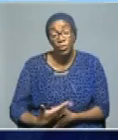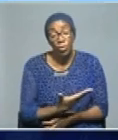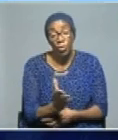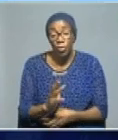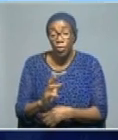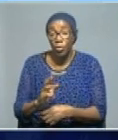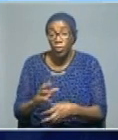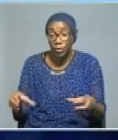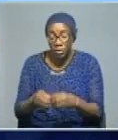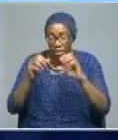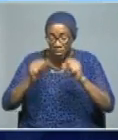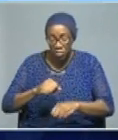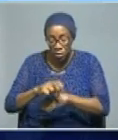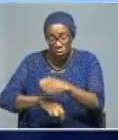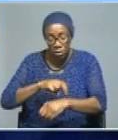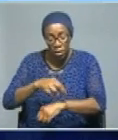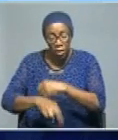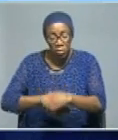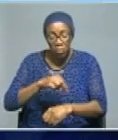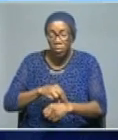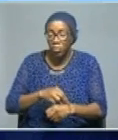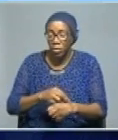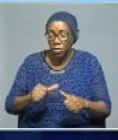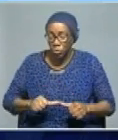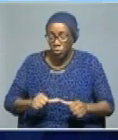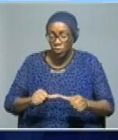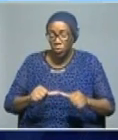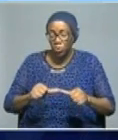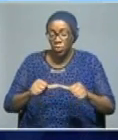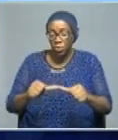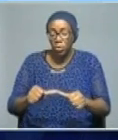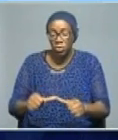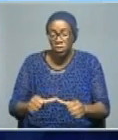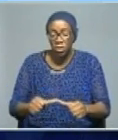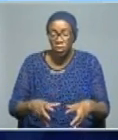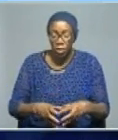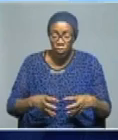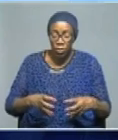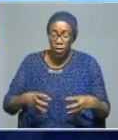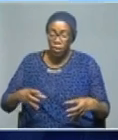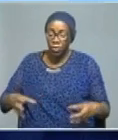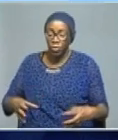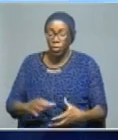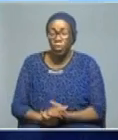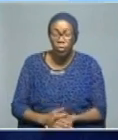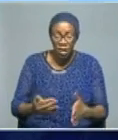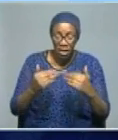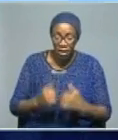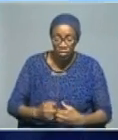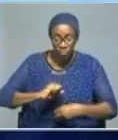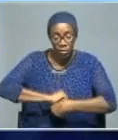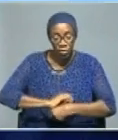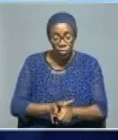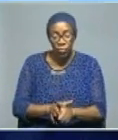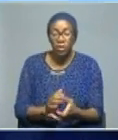prepared to emerge and continue to be fully functional. And TVET definitely has